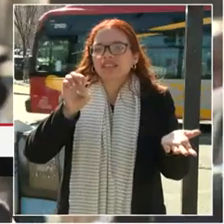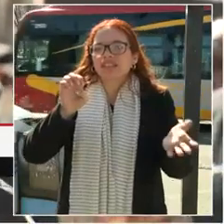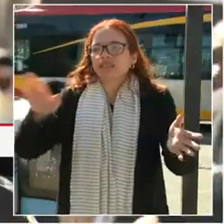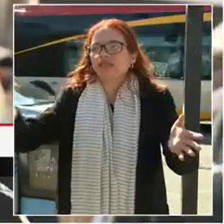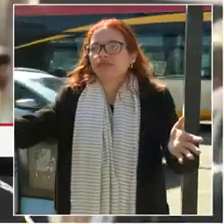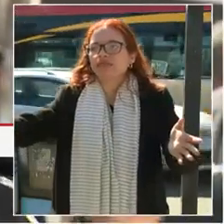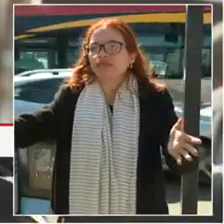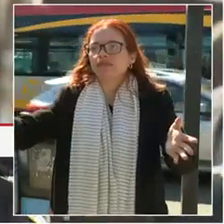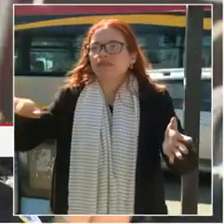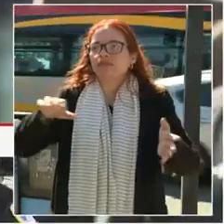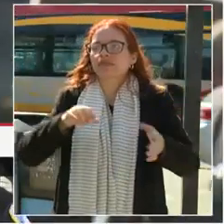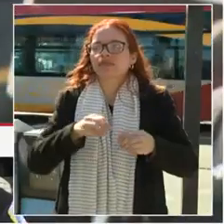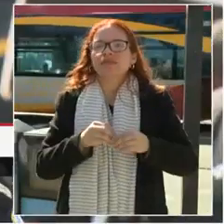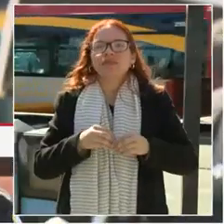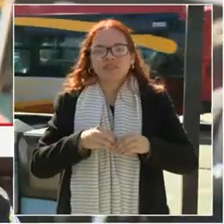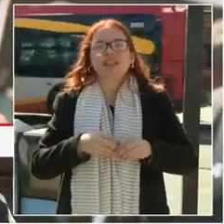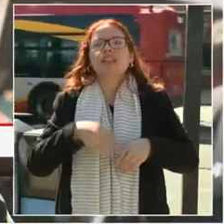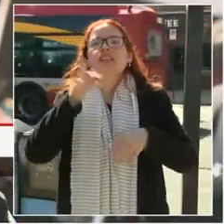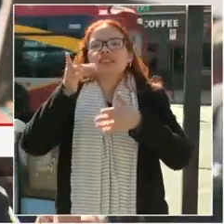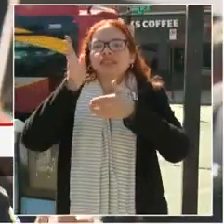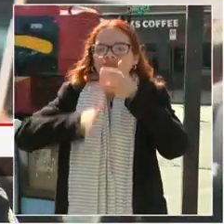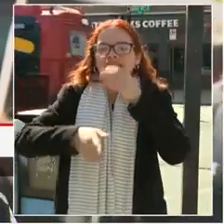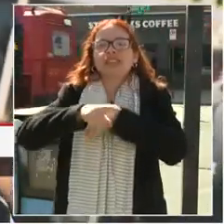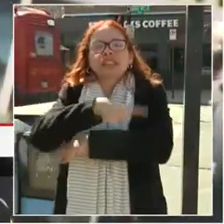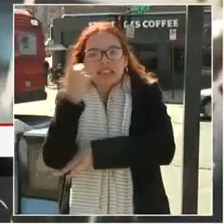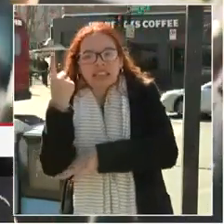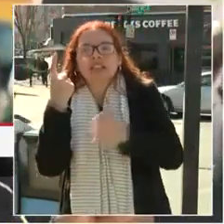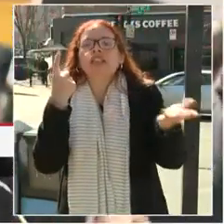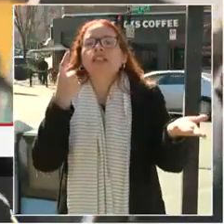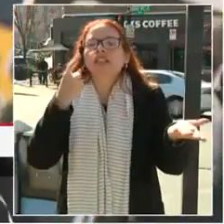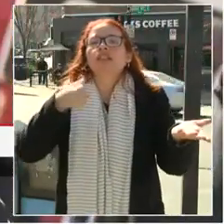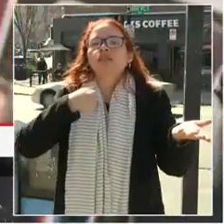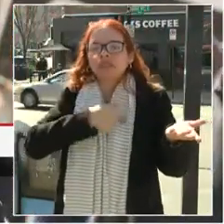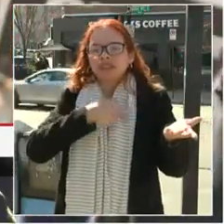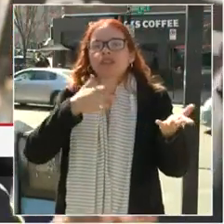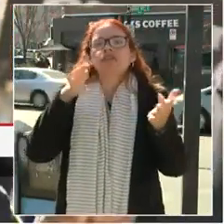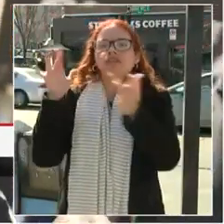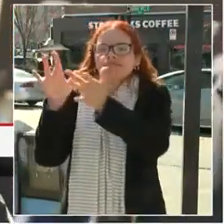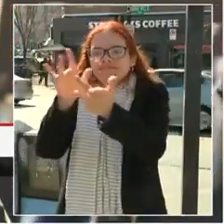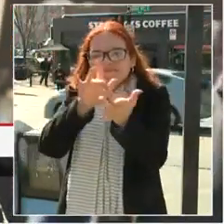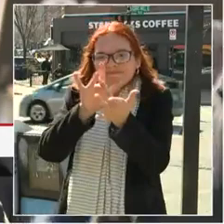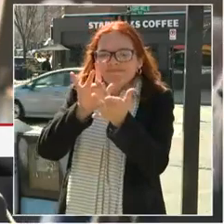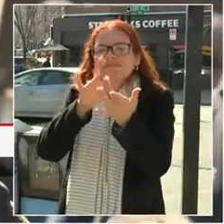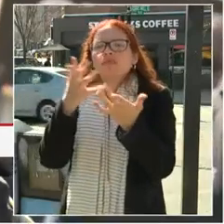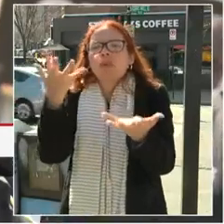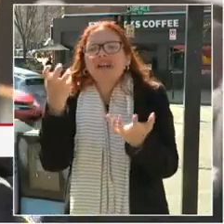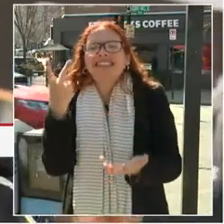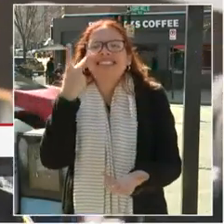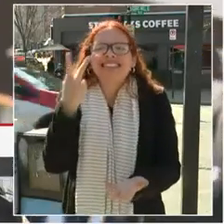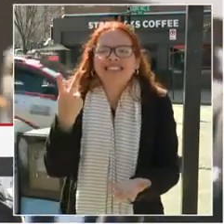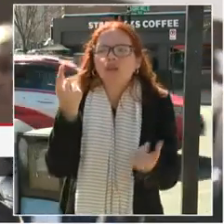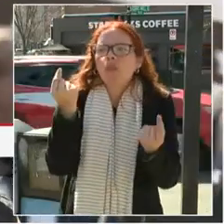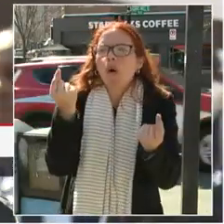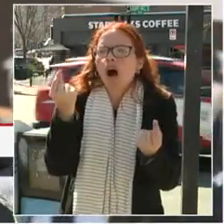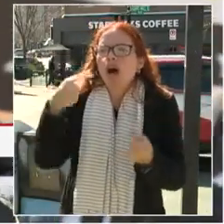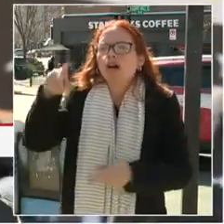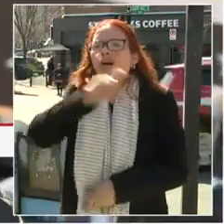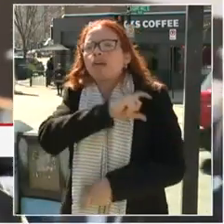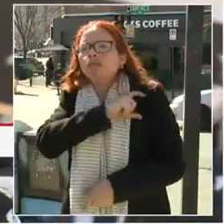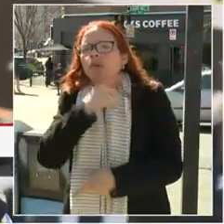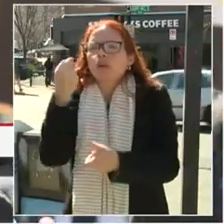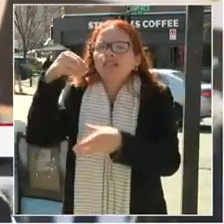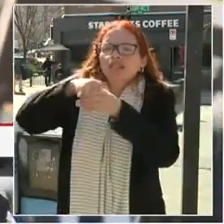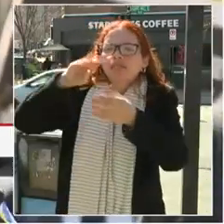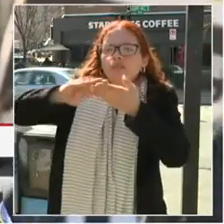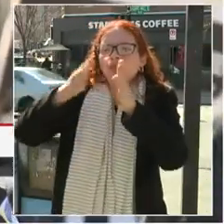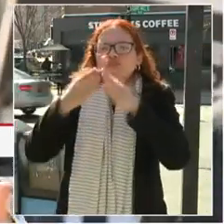that. At the end of the day, when community members reach out and they call for police, they want to see a police officer, and they want to see them in their community like right now. So